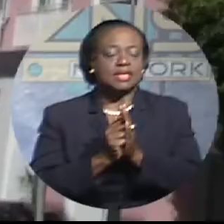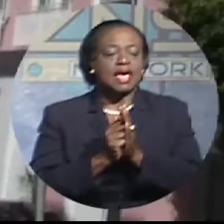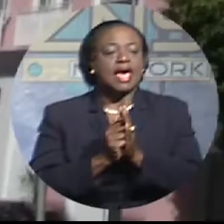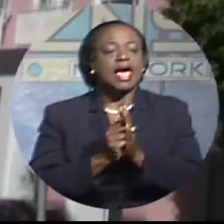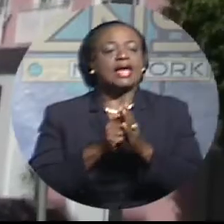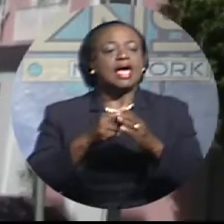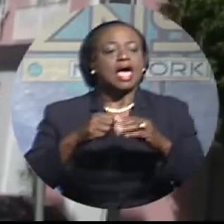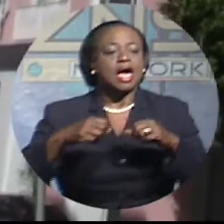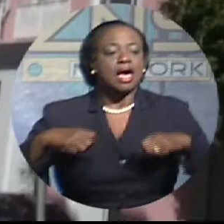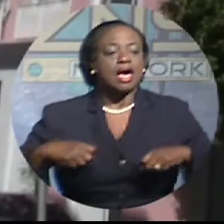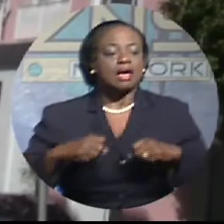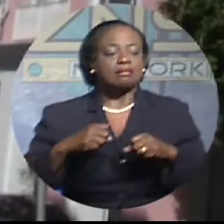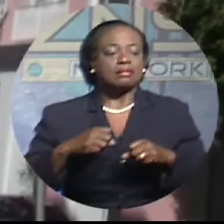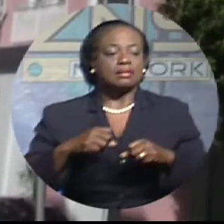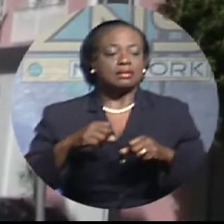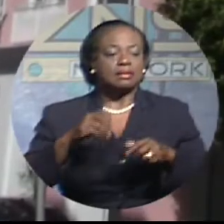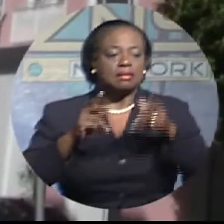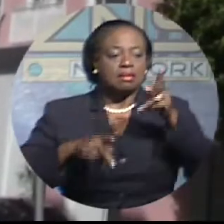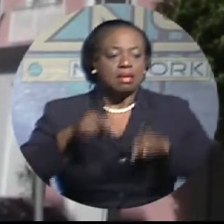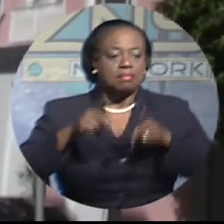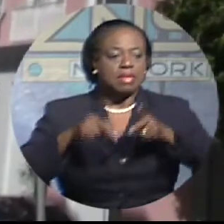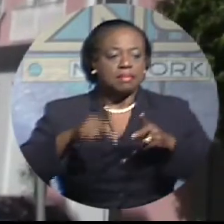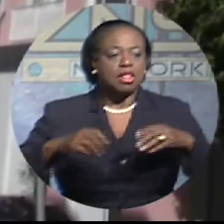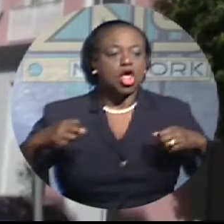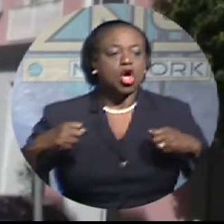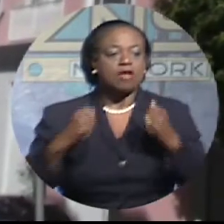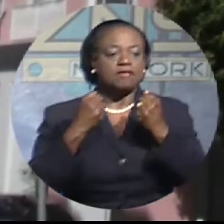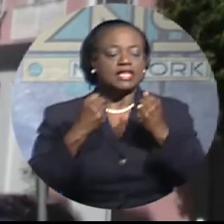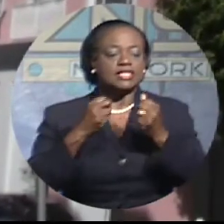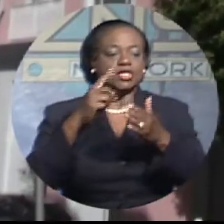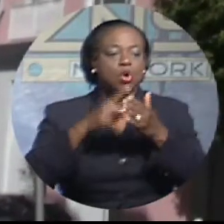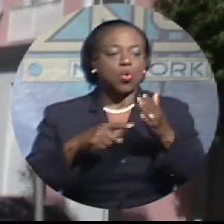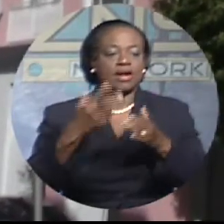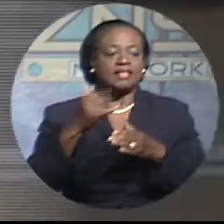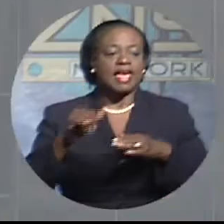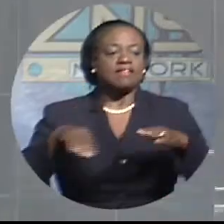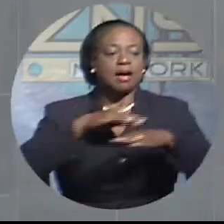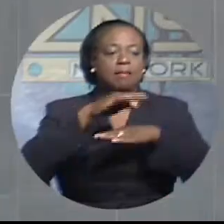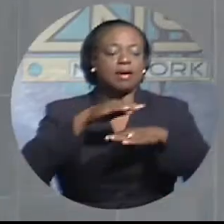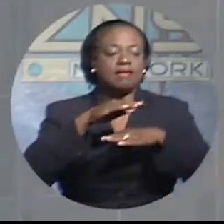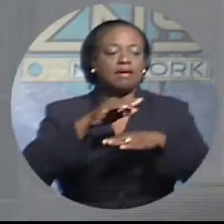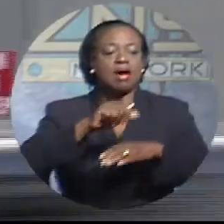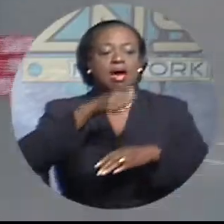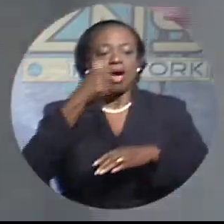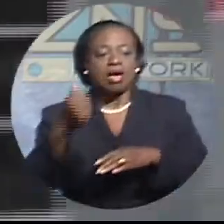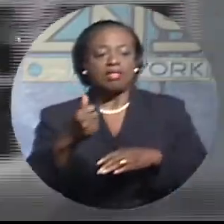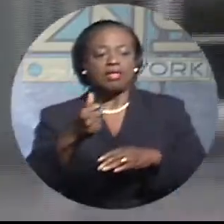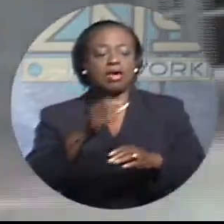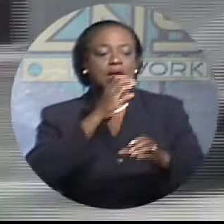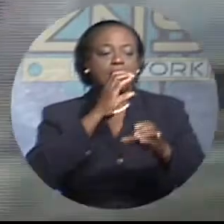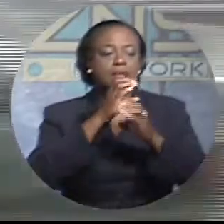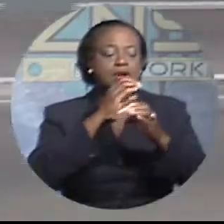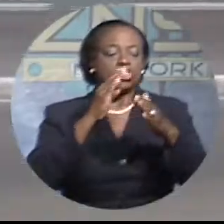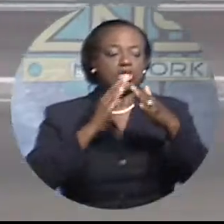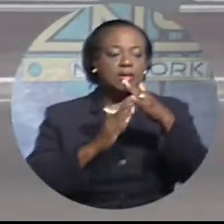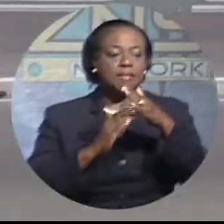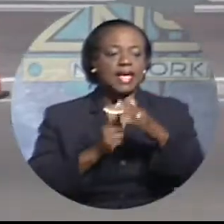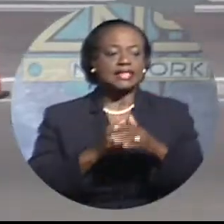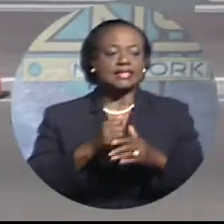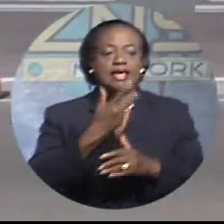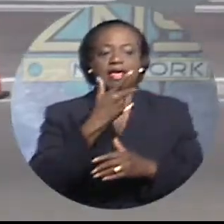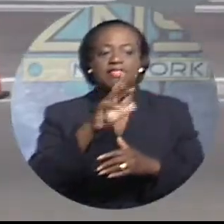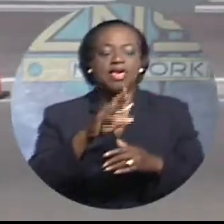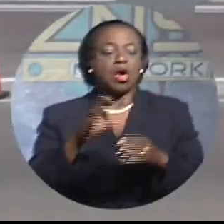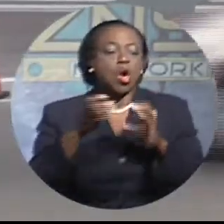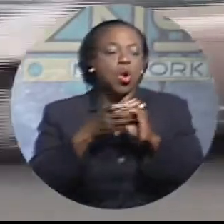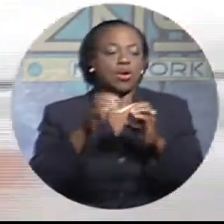one advantage they have over other large commercial banks. They are solely in the Bahamas with no foreign office or decision makers, and all of